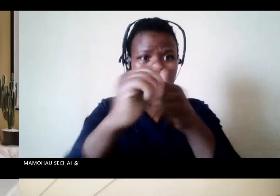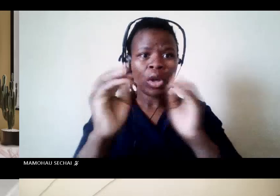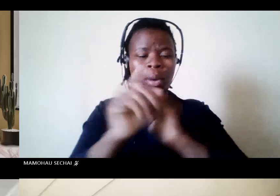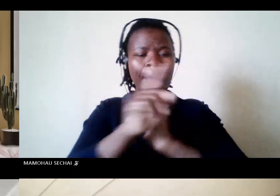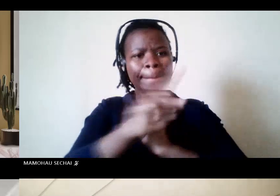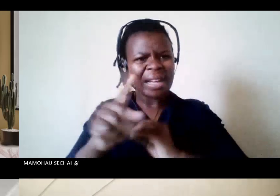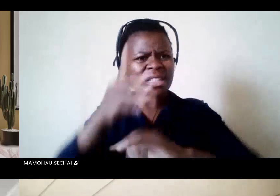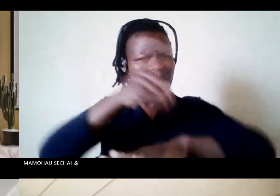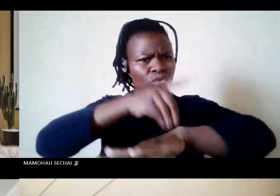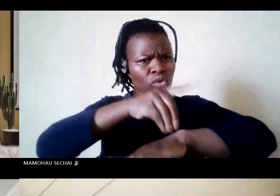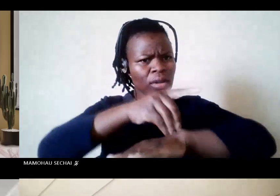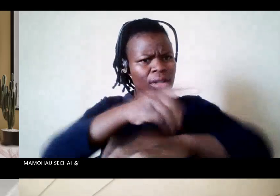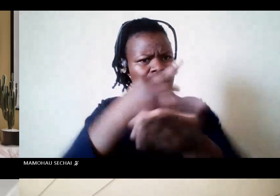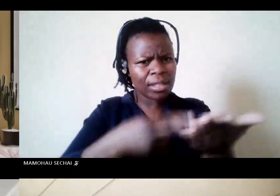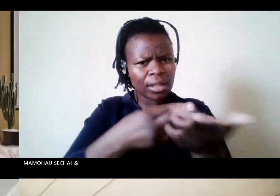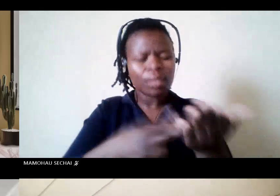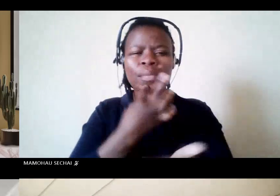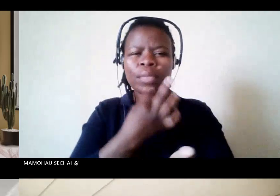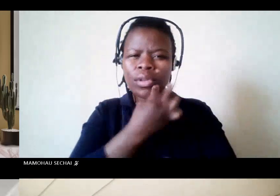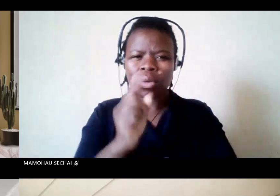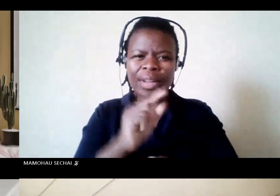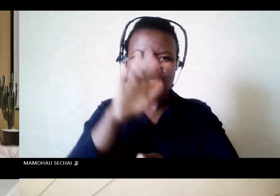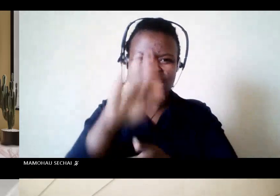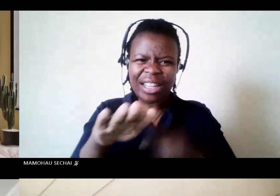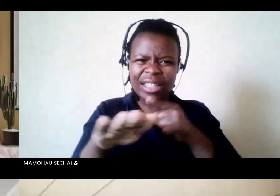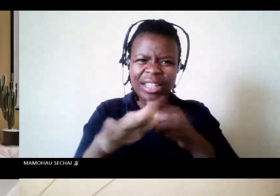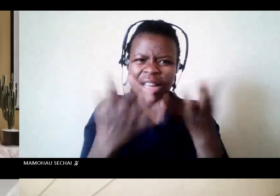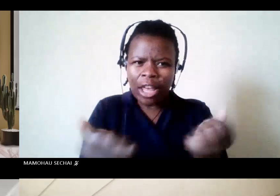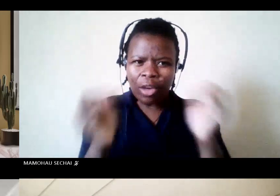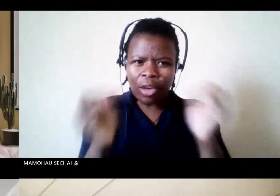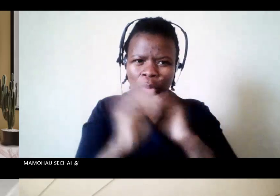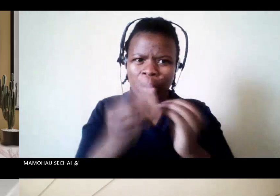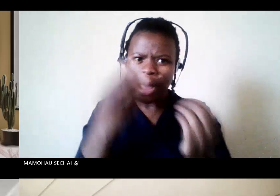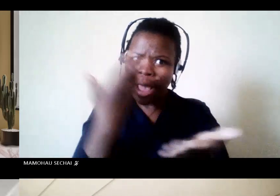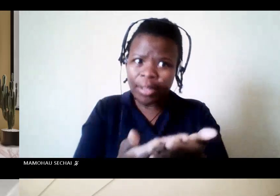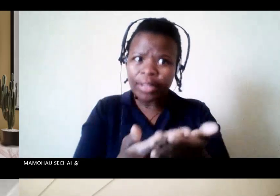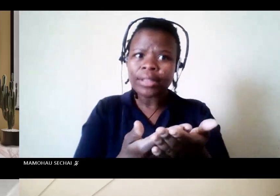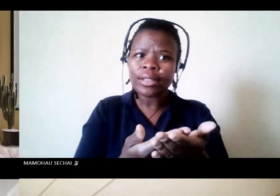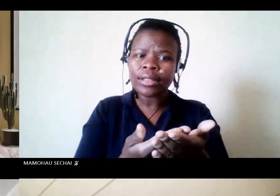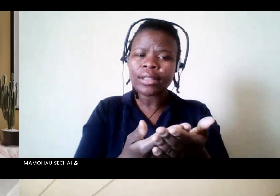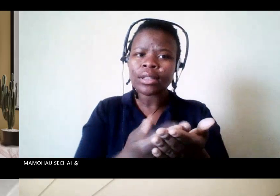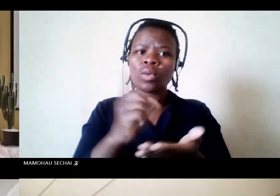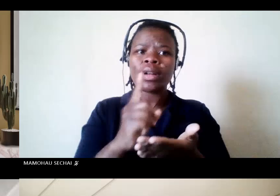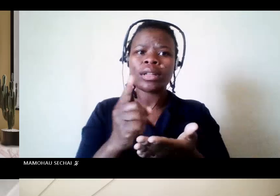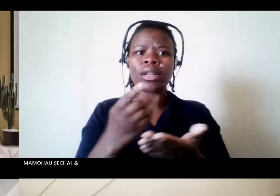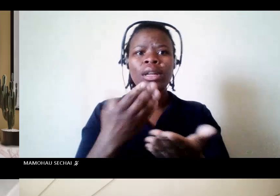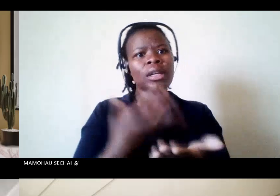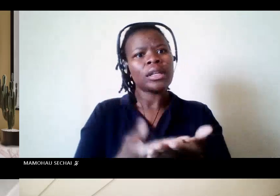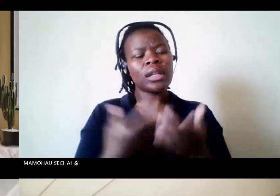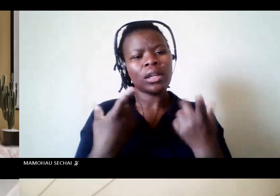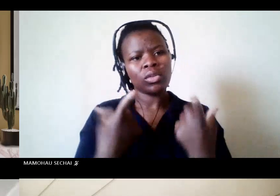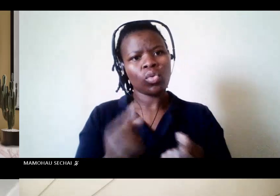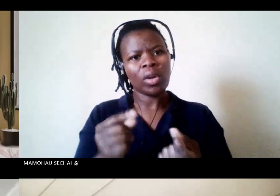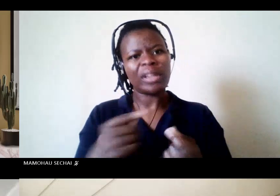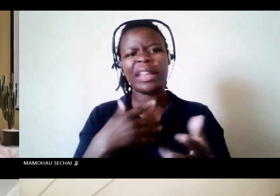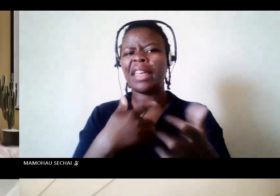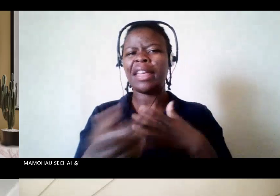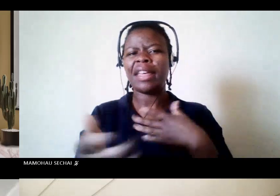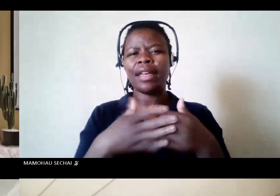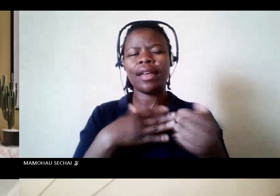is saying the child does not have an ability to conduct any